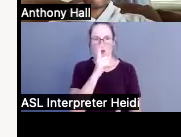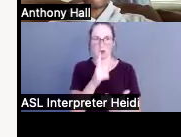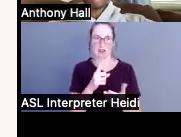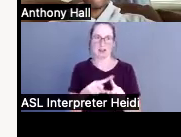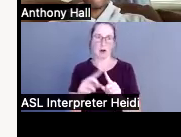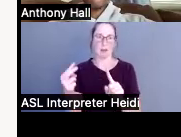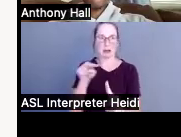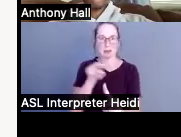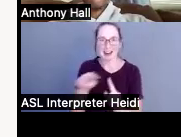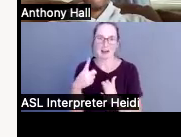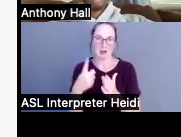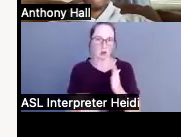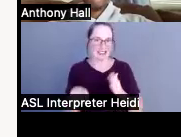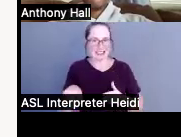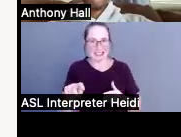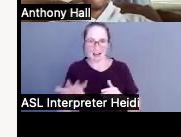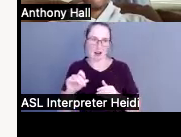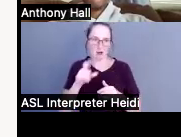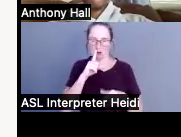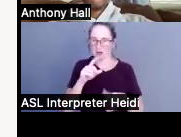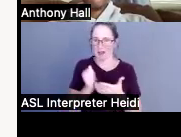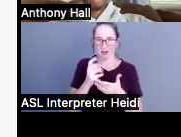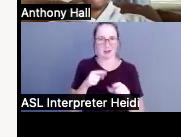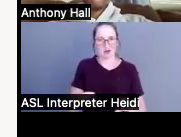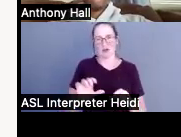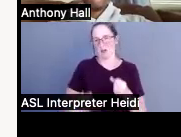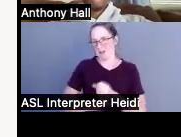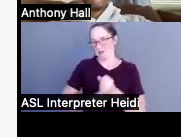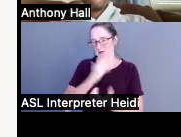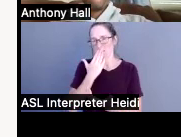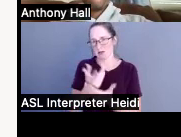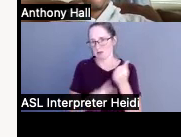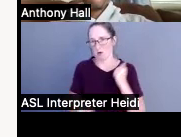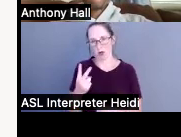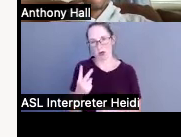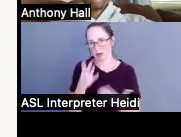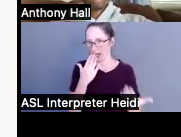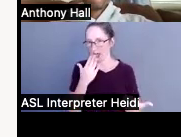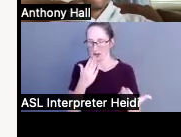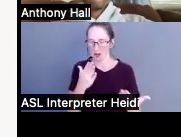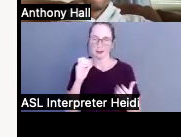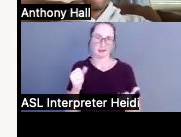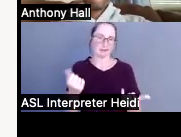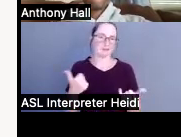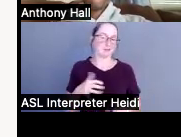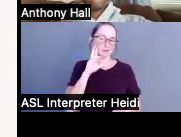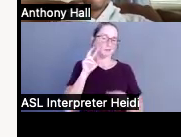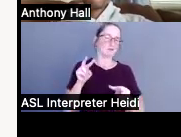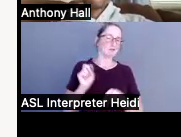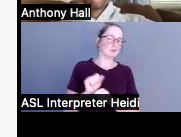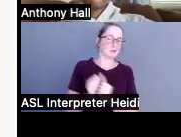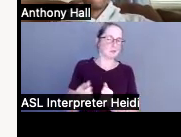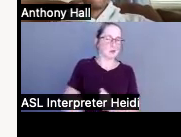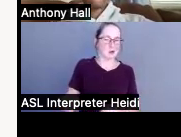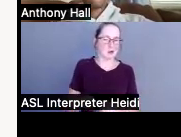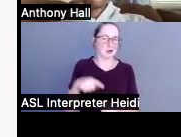asked of all of us in our advocacy. So thank you both, and I will look forward to working with you as